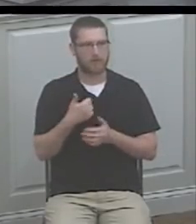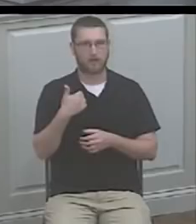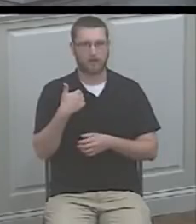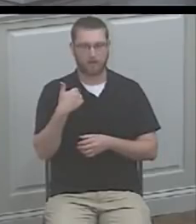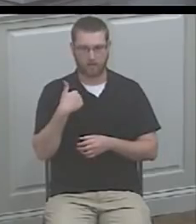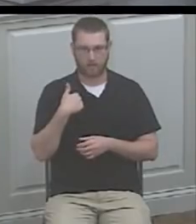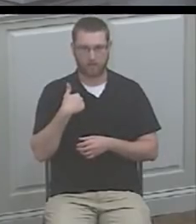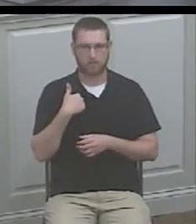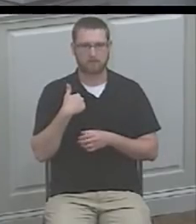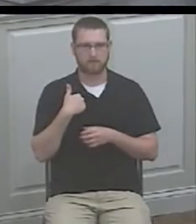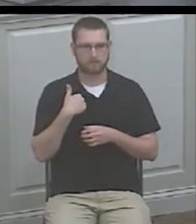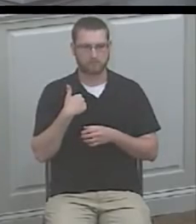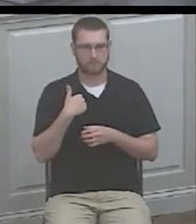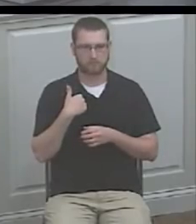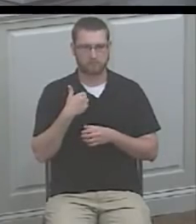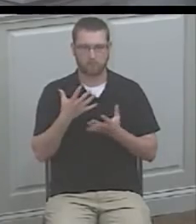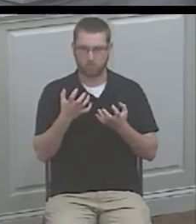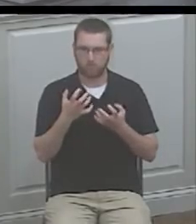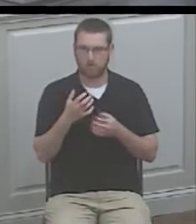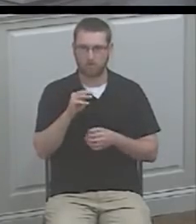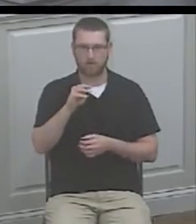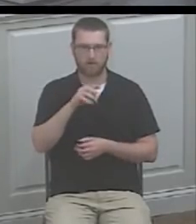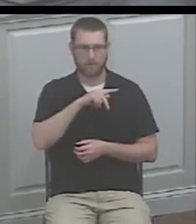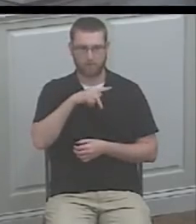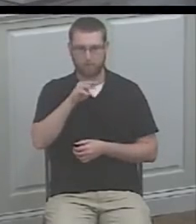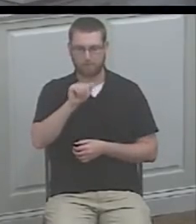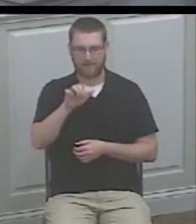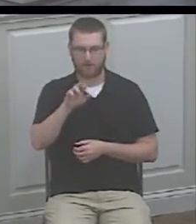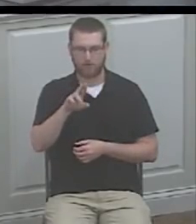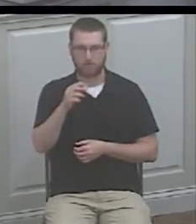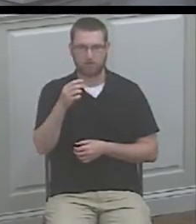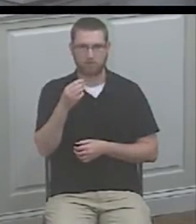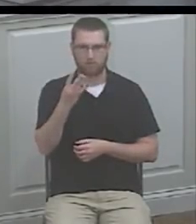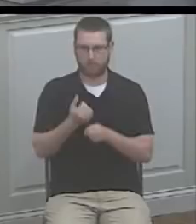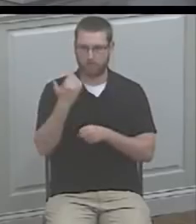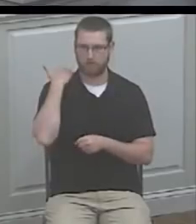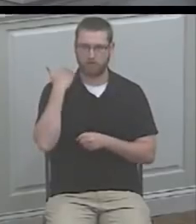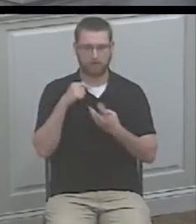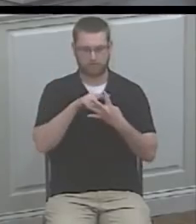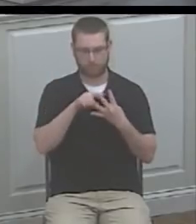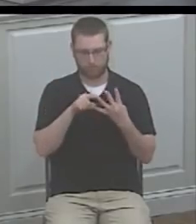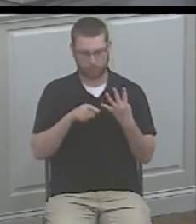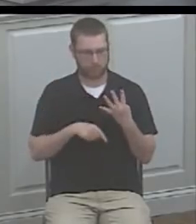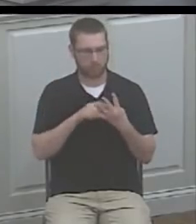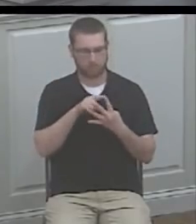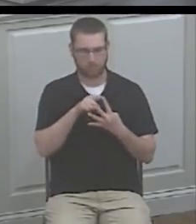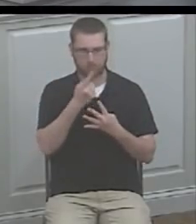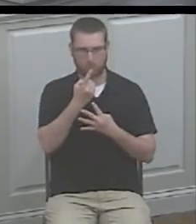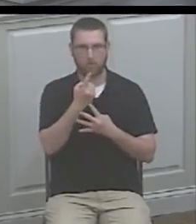4 years ago, there were four things that I campaigned on. One of them was